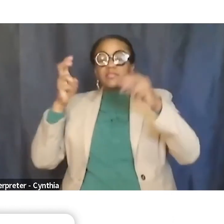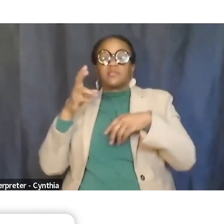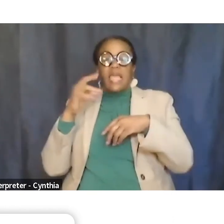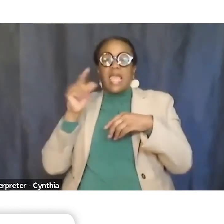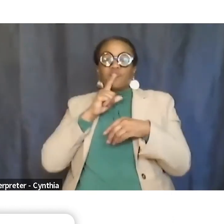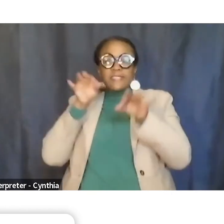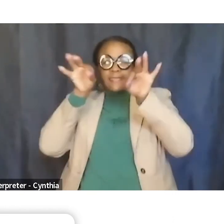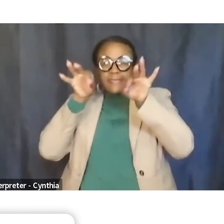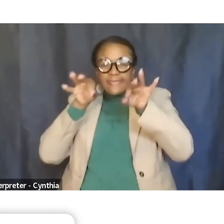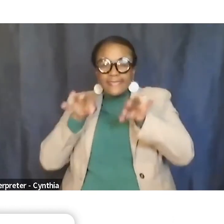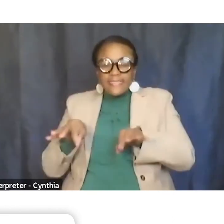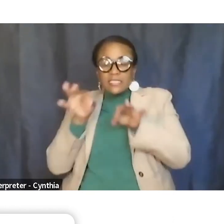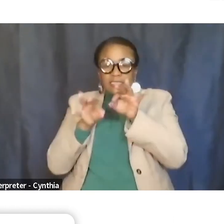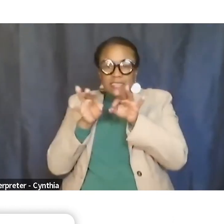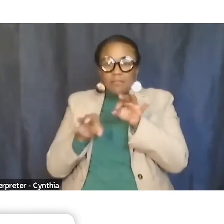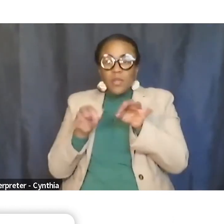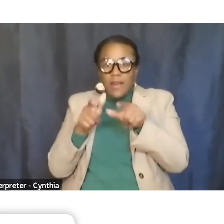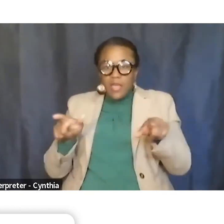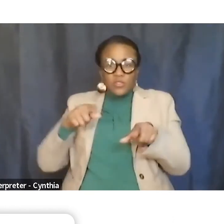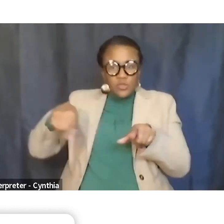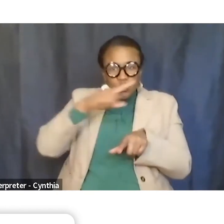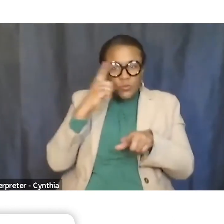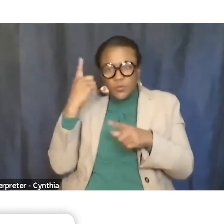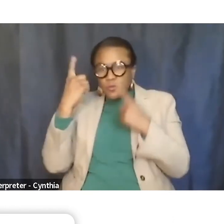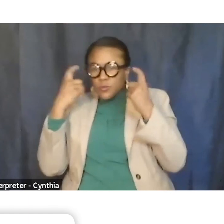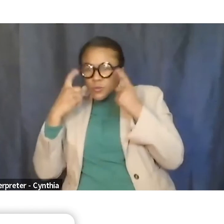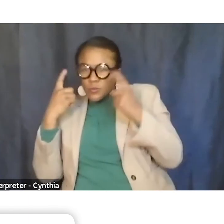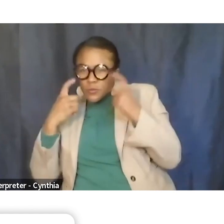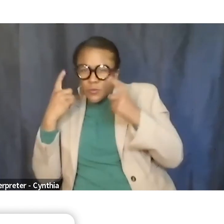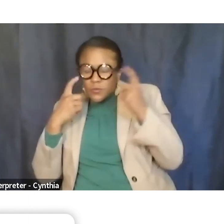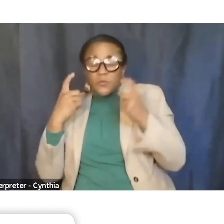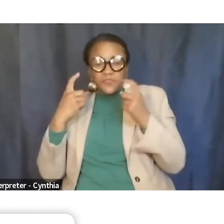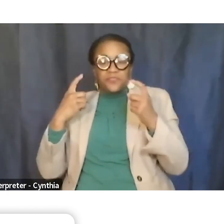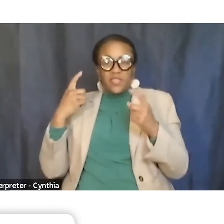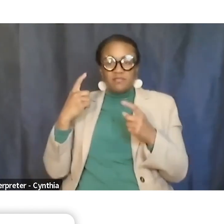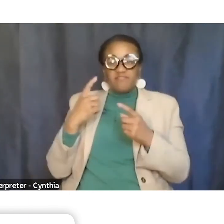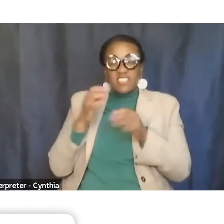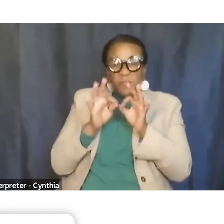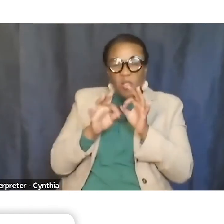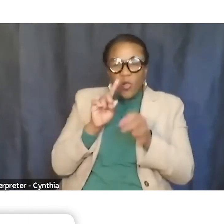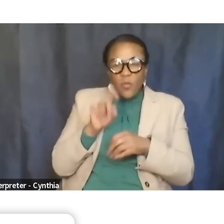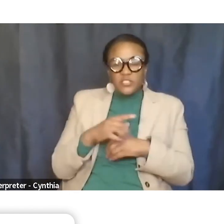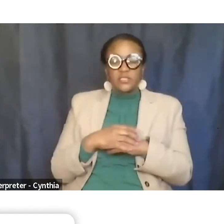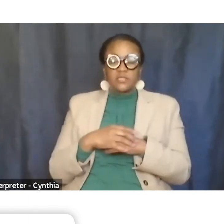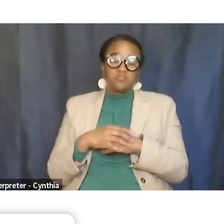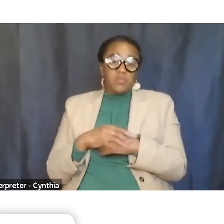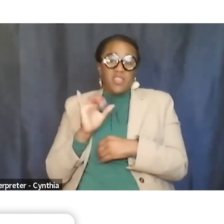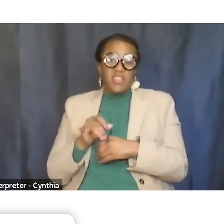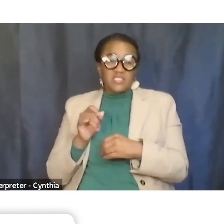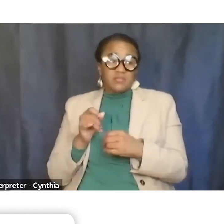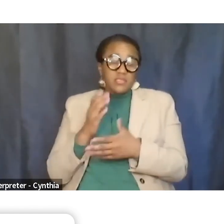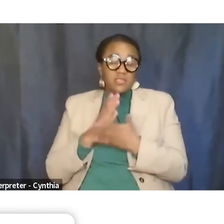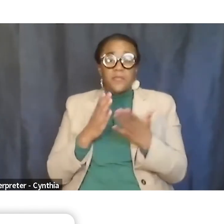simple language and get people to ask ethical questions about it. Those are some immediate things that come to mind. At